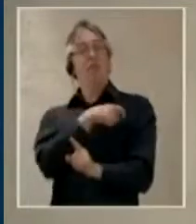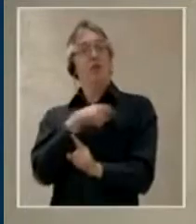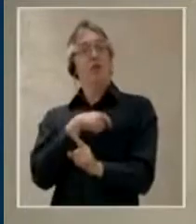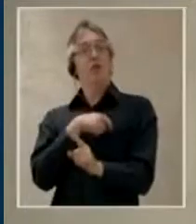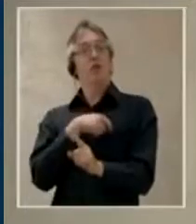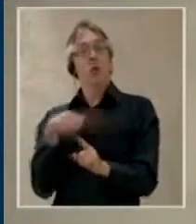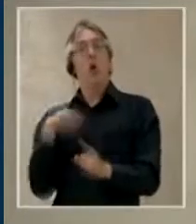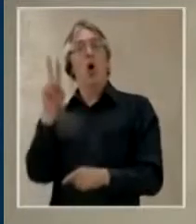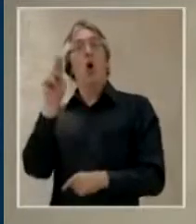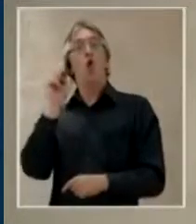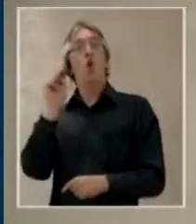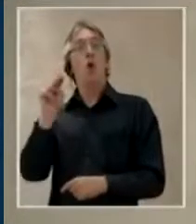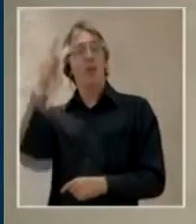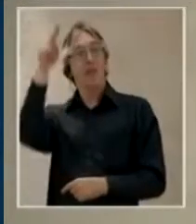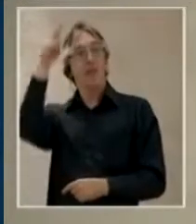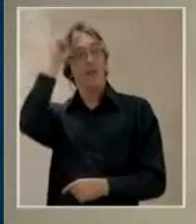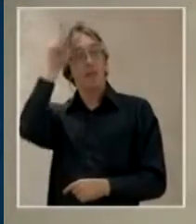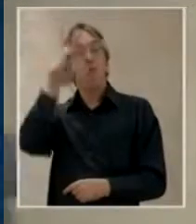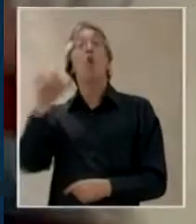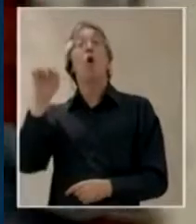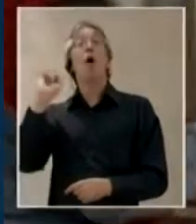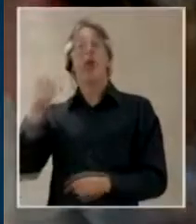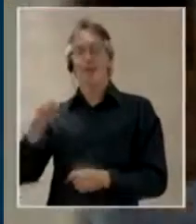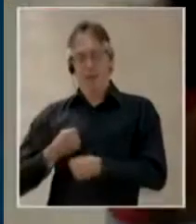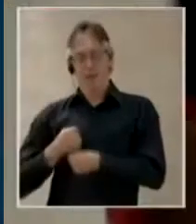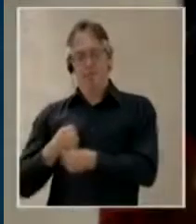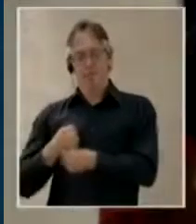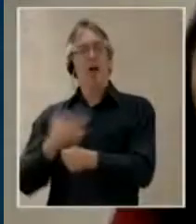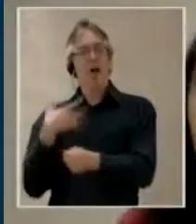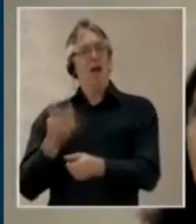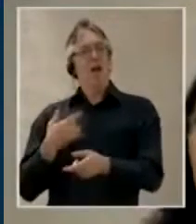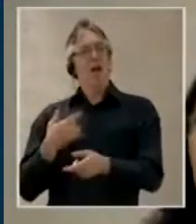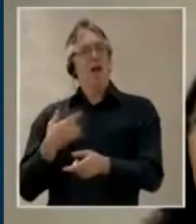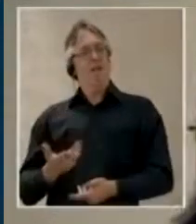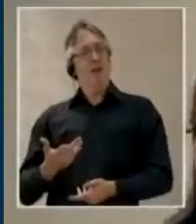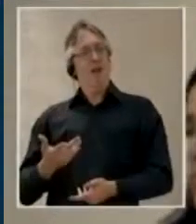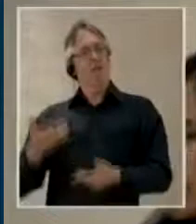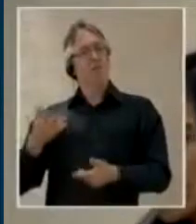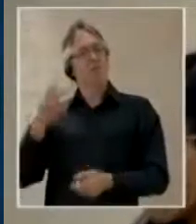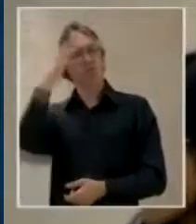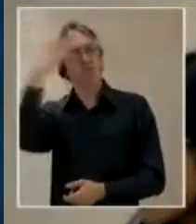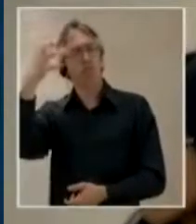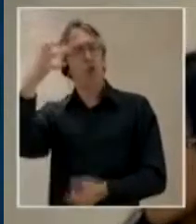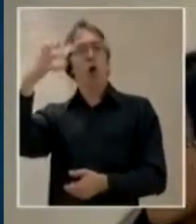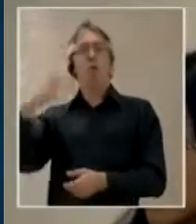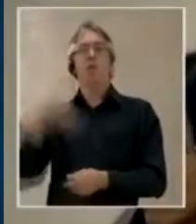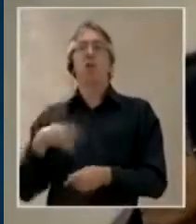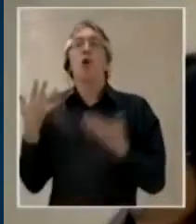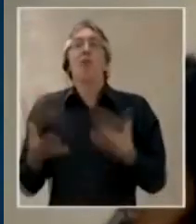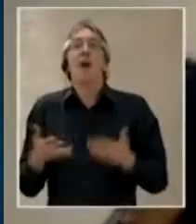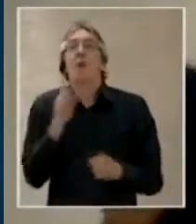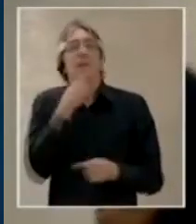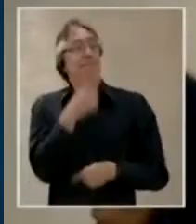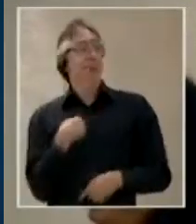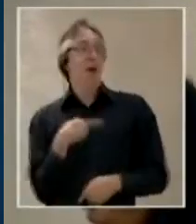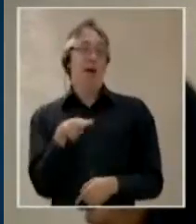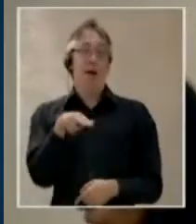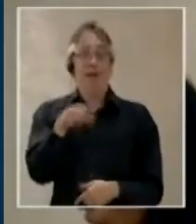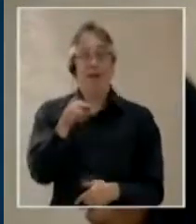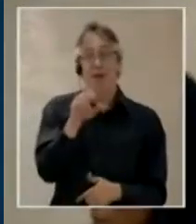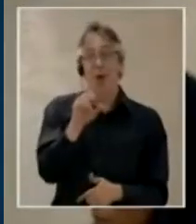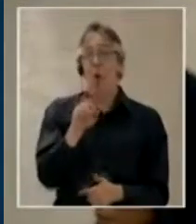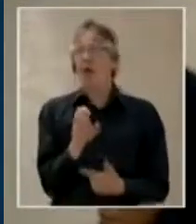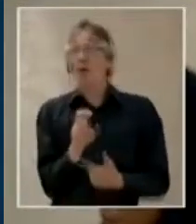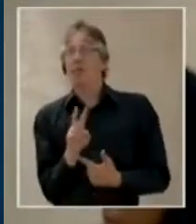reflects their character as peoples and their authority as governments, so that they do not have to call themselves NGOs or civil